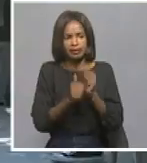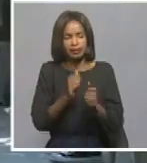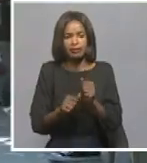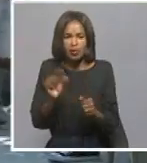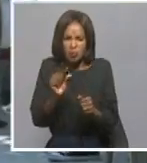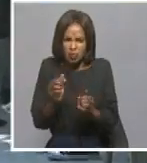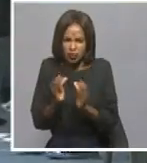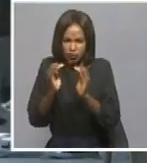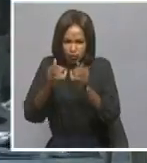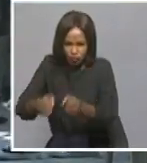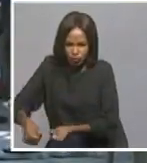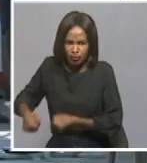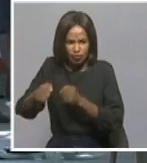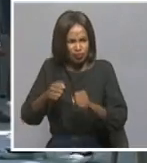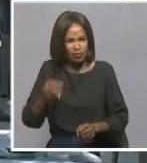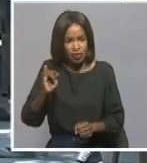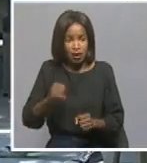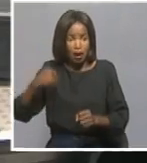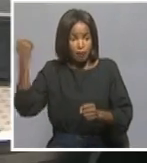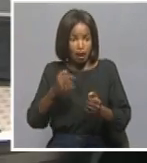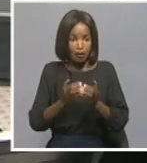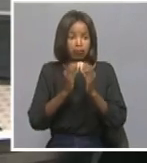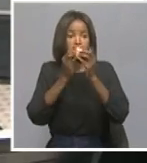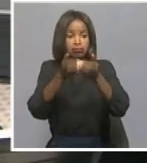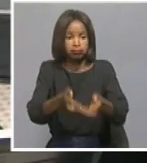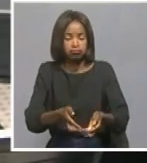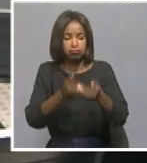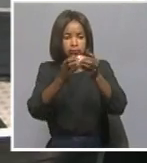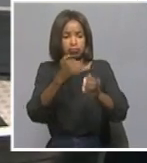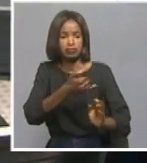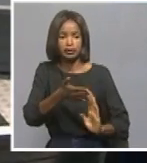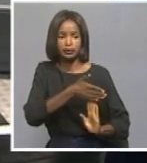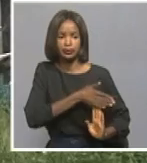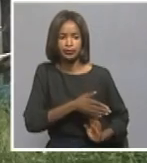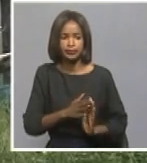boats that are expected to travel more than 100 kilometers per single trip.